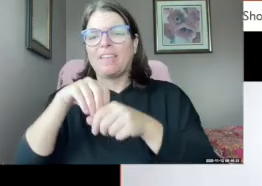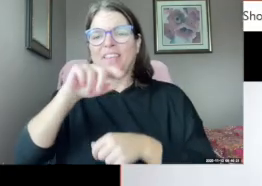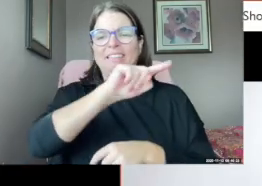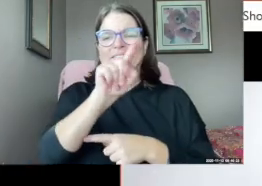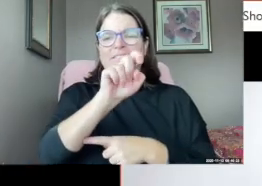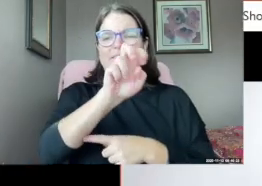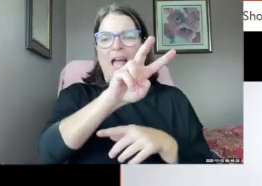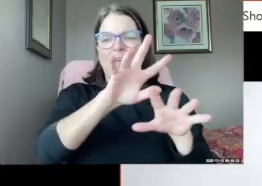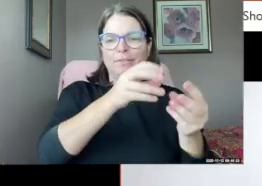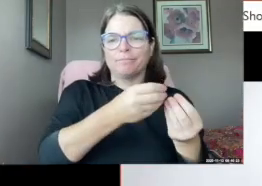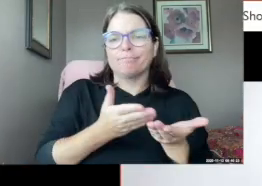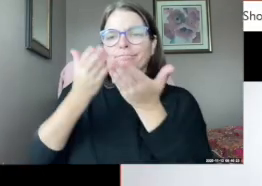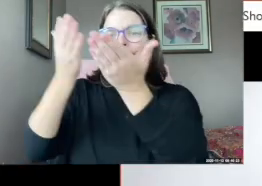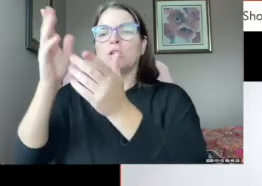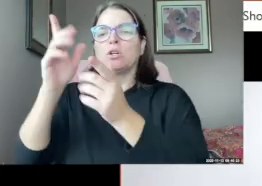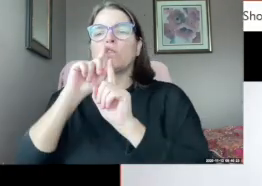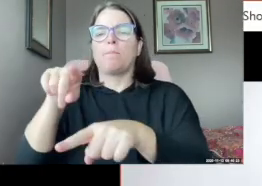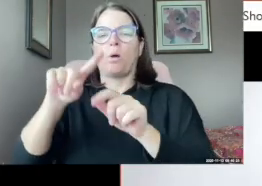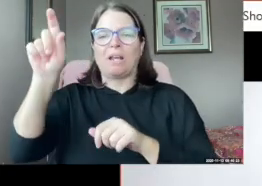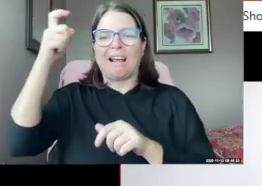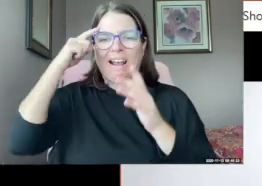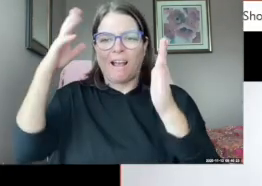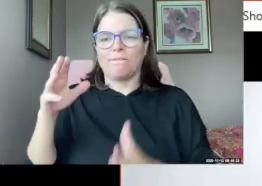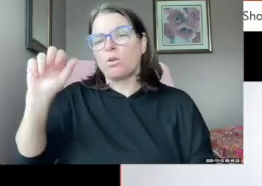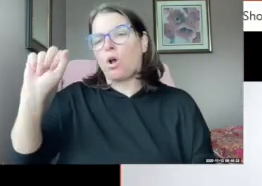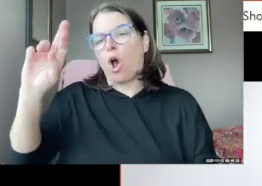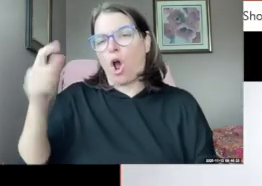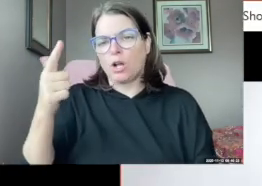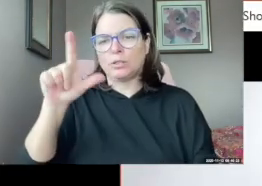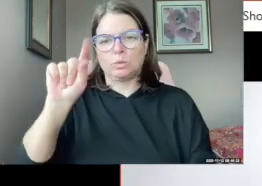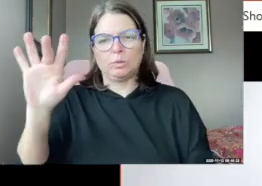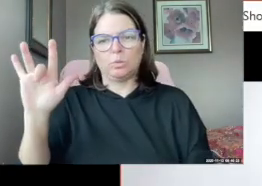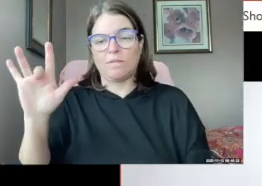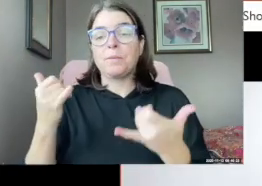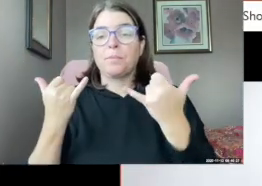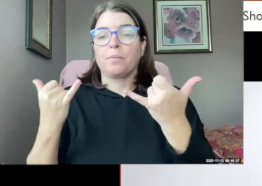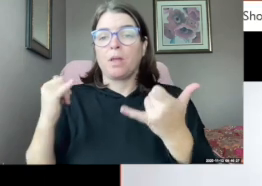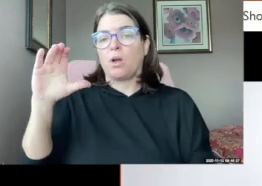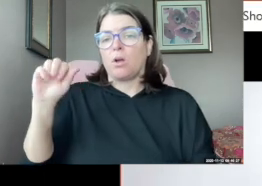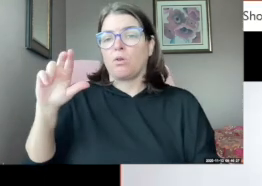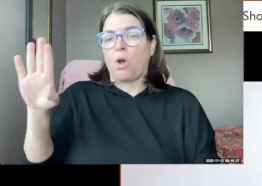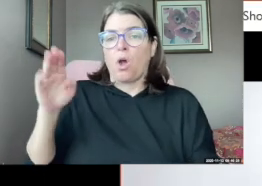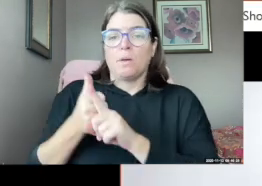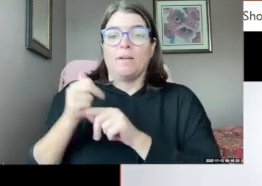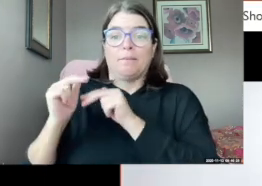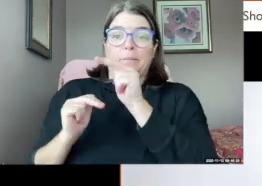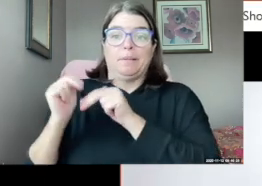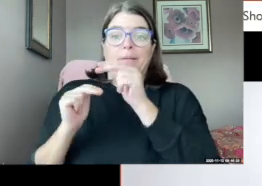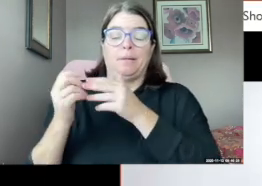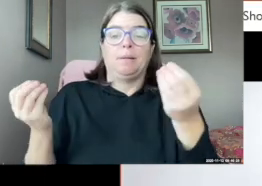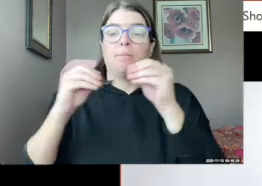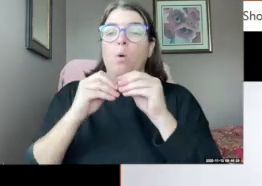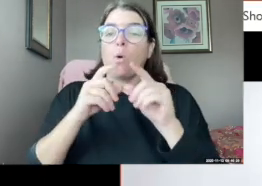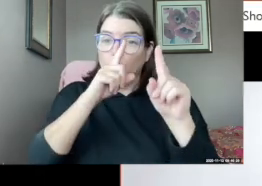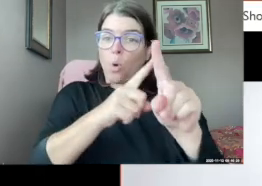report to the governor in August of 2025. Now, CARB is building on that work with a new